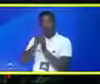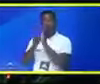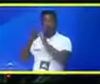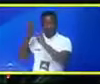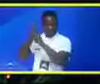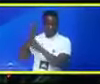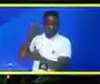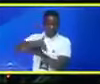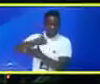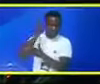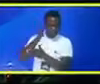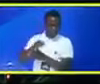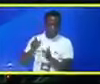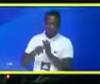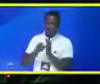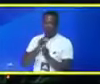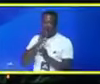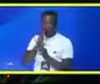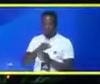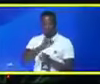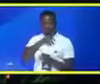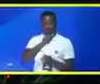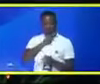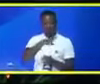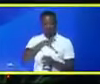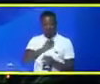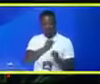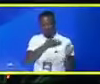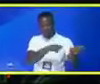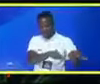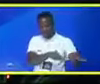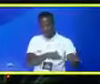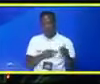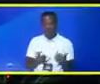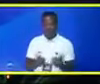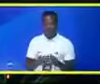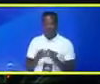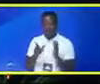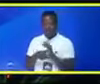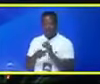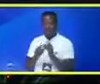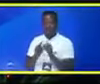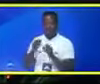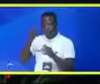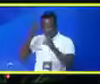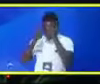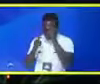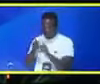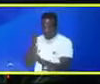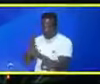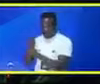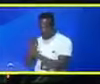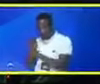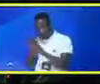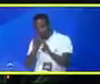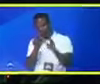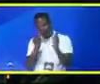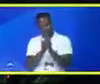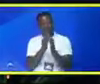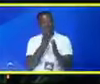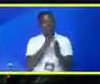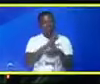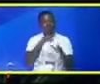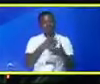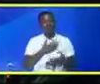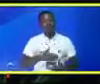do. And truly, James died. Now watch this. And because he saw that it pleased the Jews,